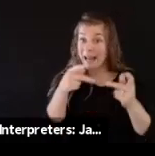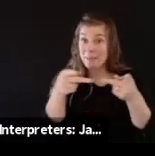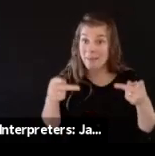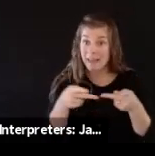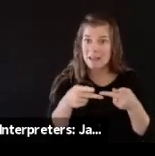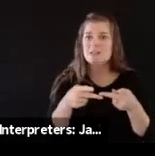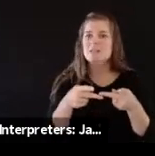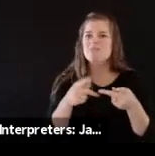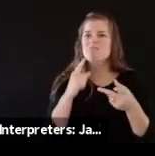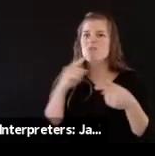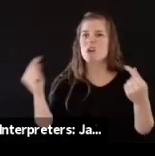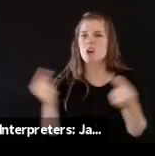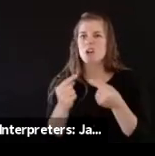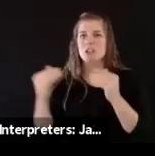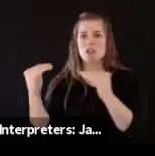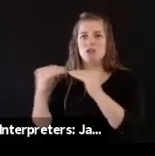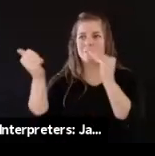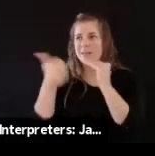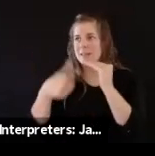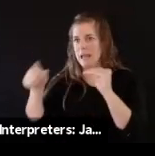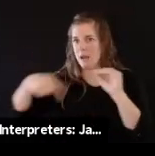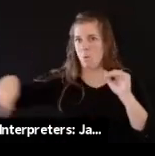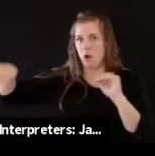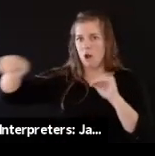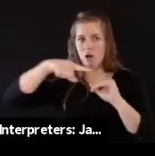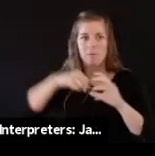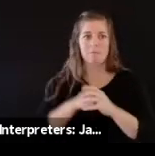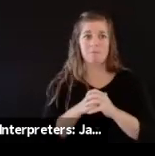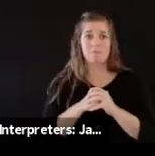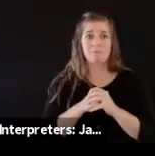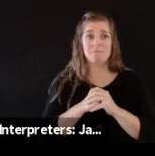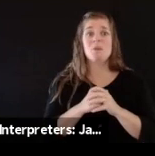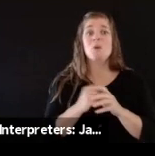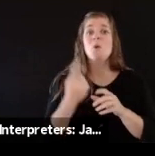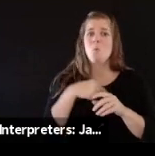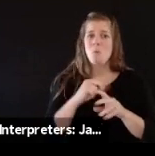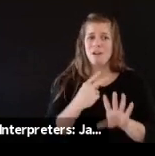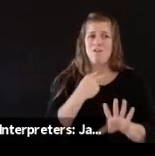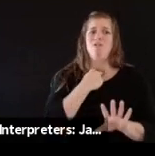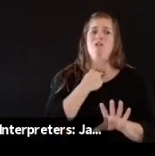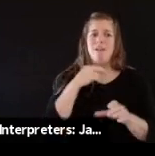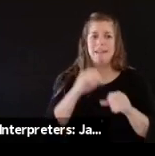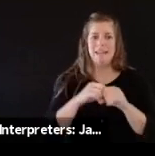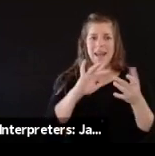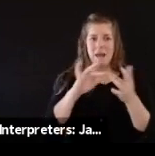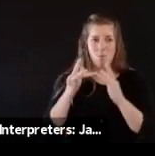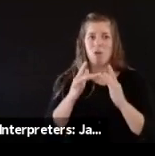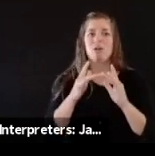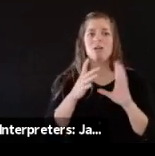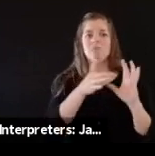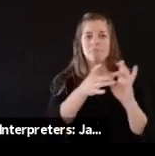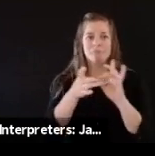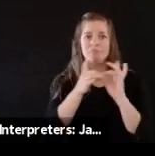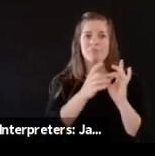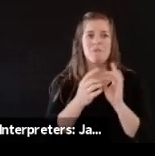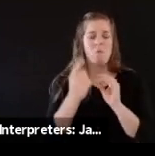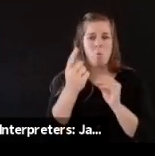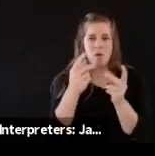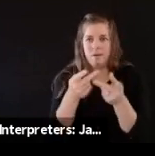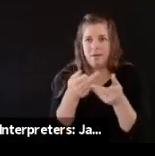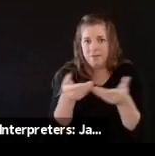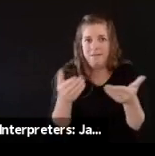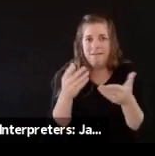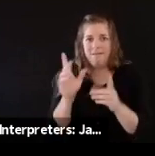everywhere. We are caught in an inescapable network of mutuality tied in a single garment of destiny. Whatever